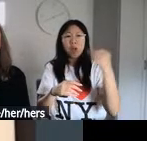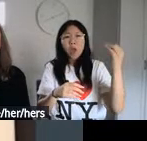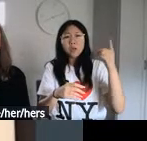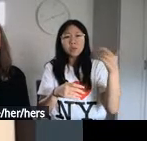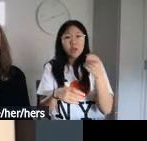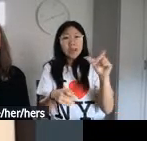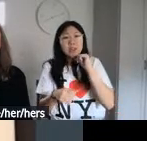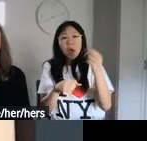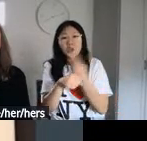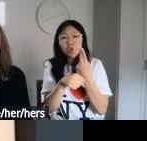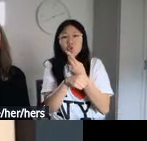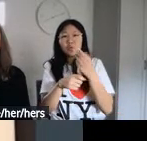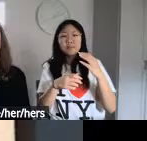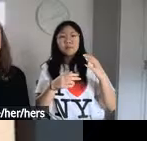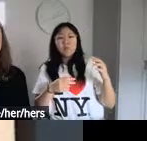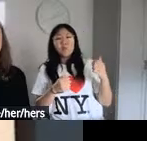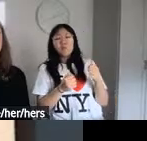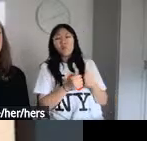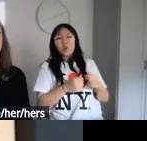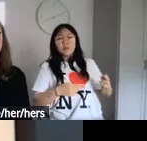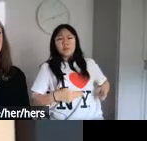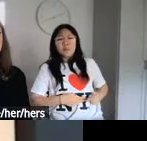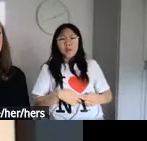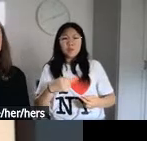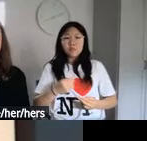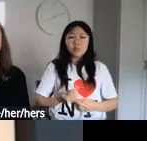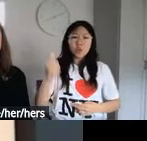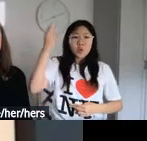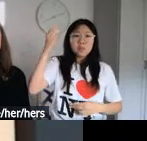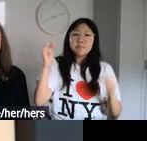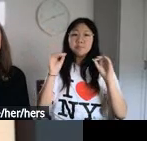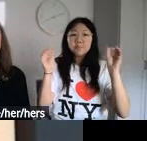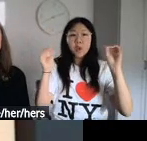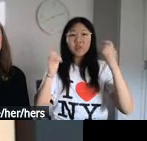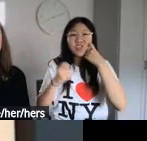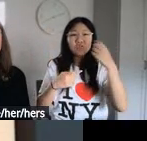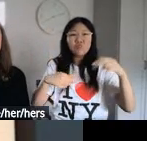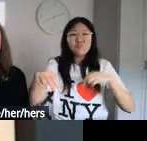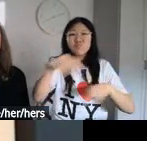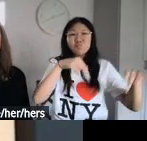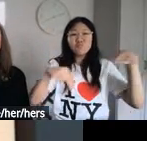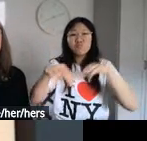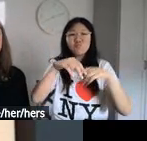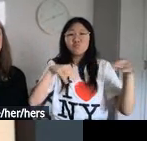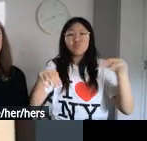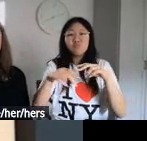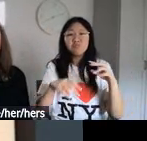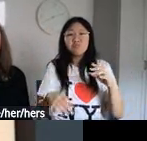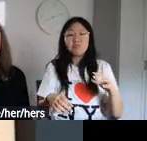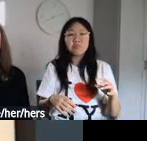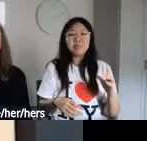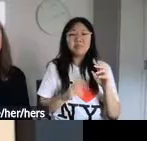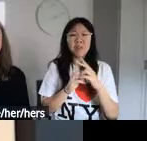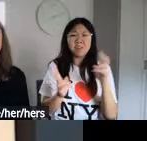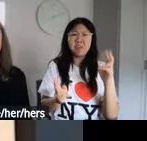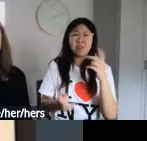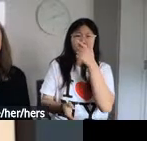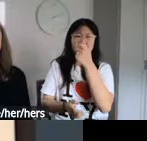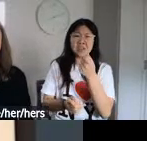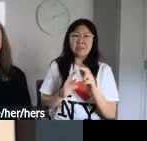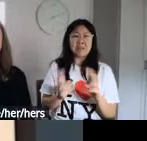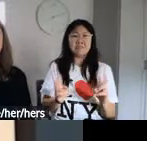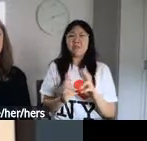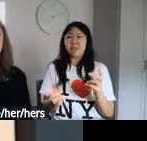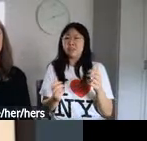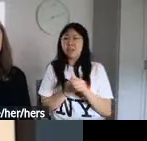that building, they didn't use like safety harnesses at all. They just walked around on